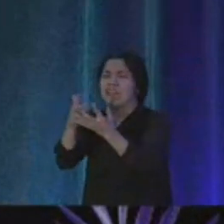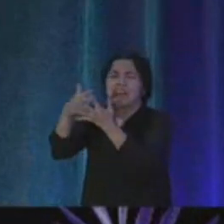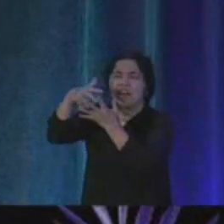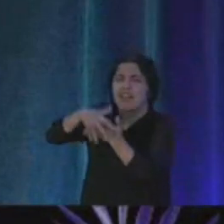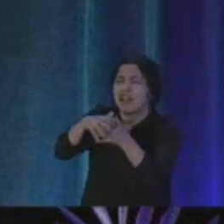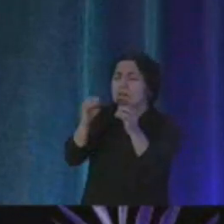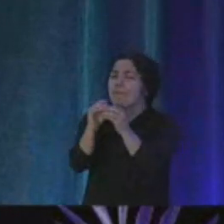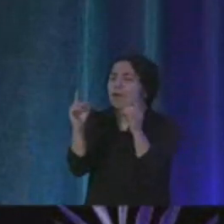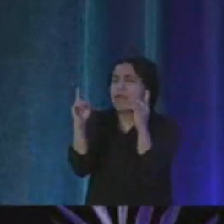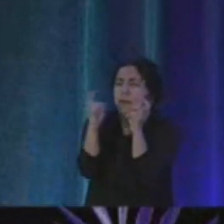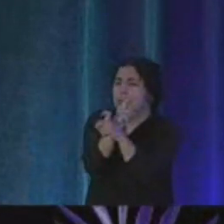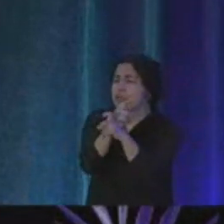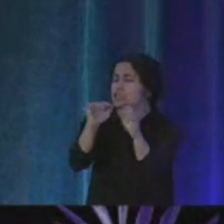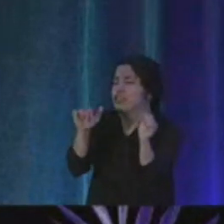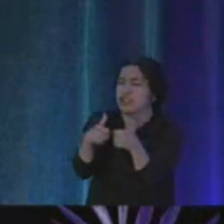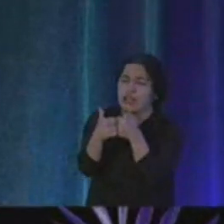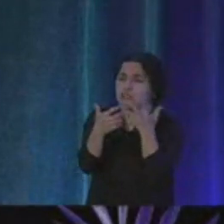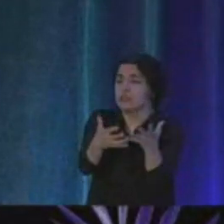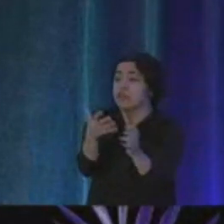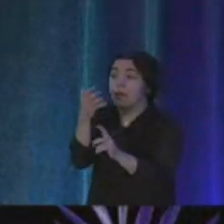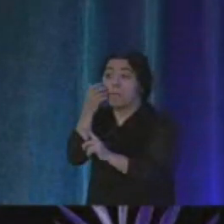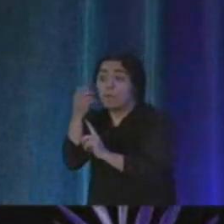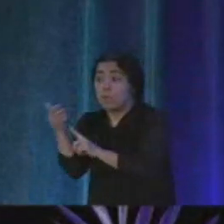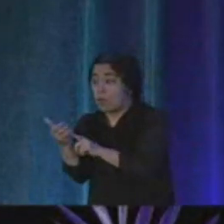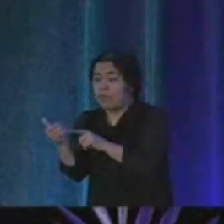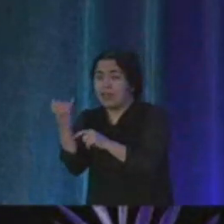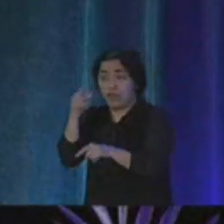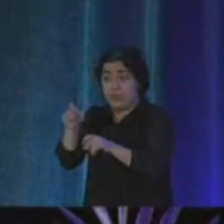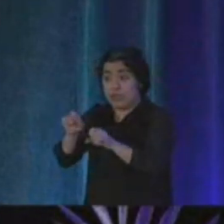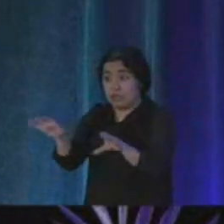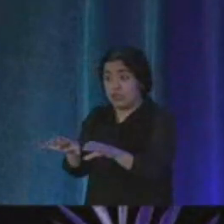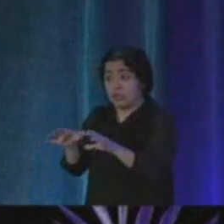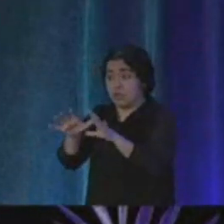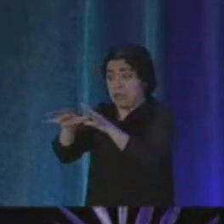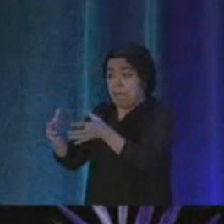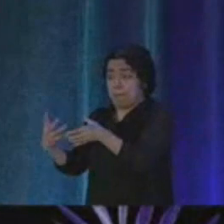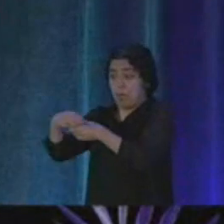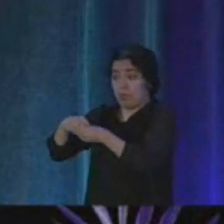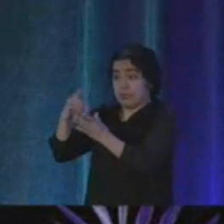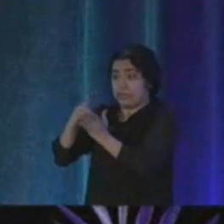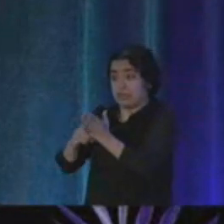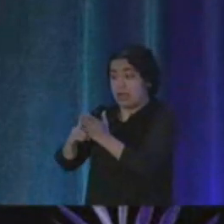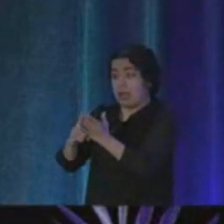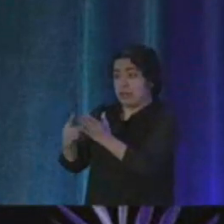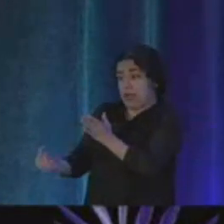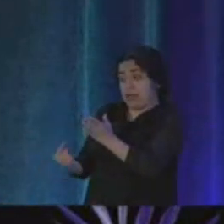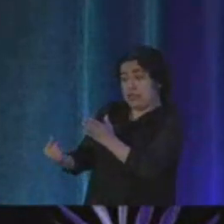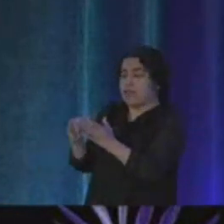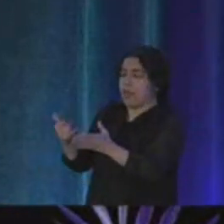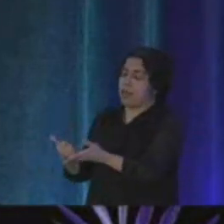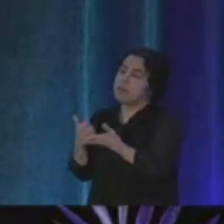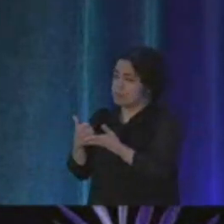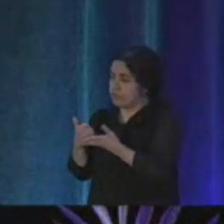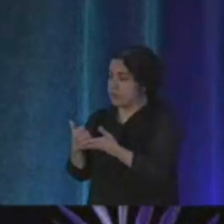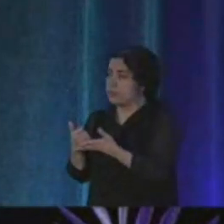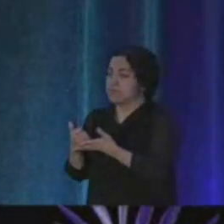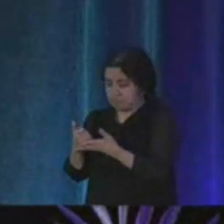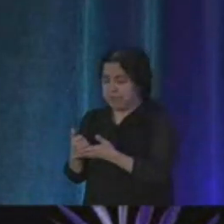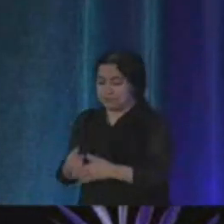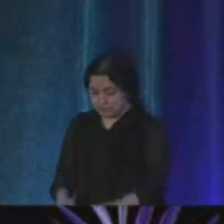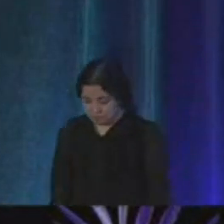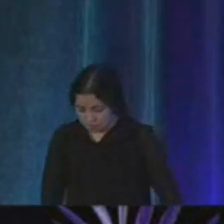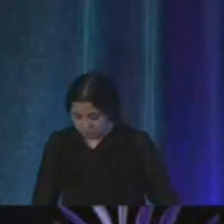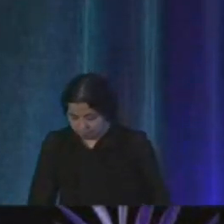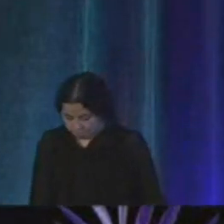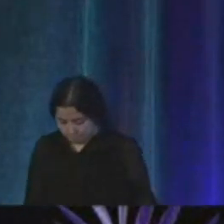little bit more challenging in mobile. So when you can do component design isolated, it's really helpful. So you can see again, I've got